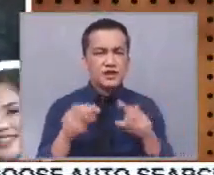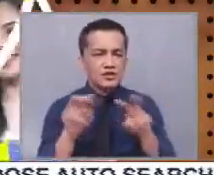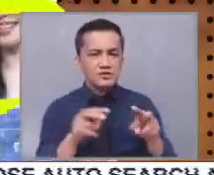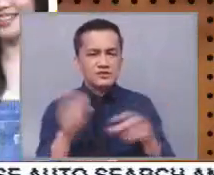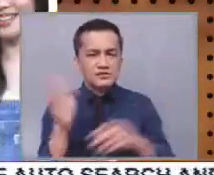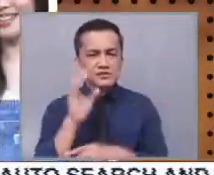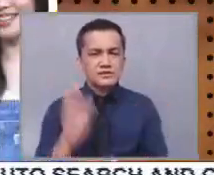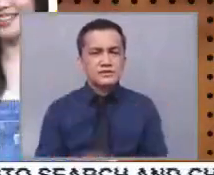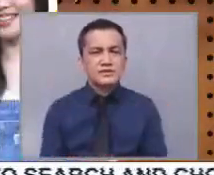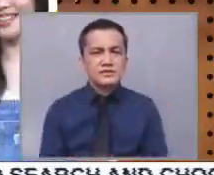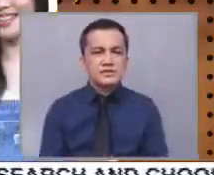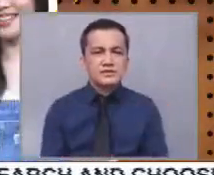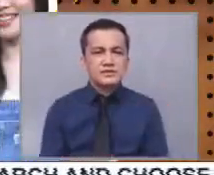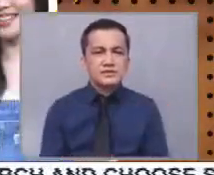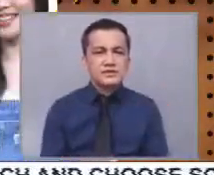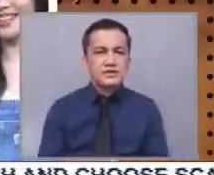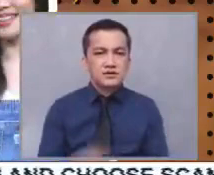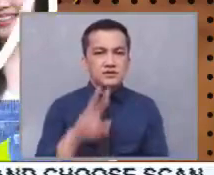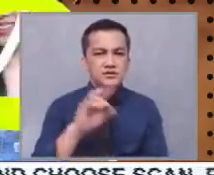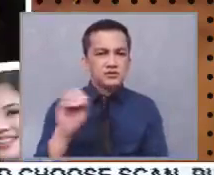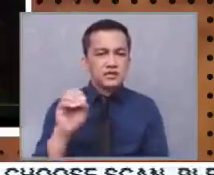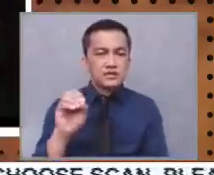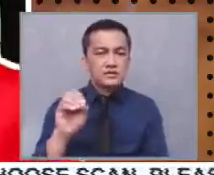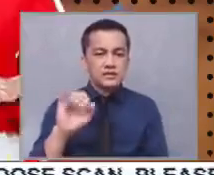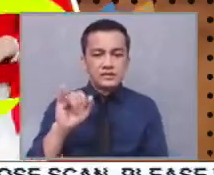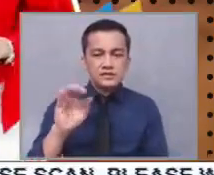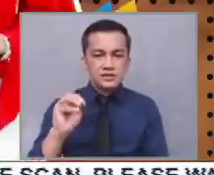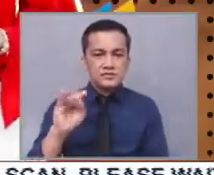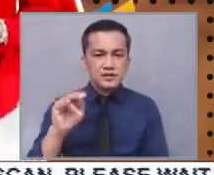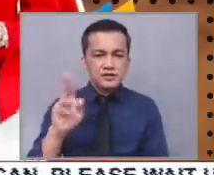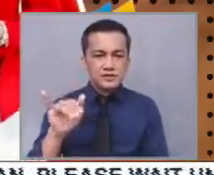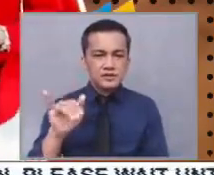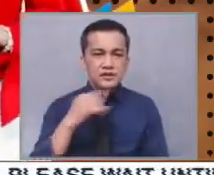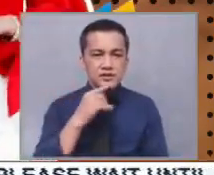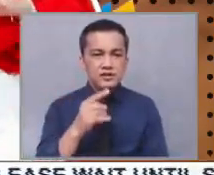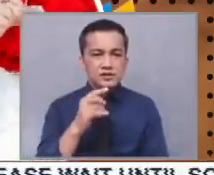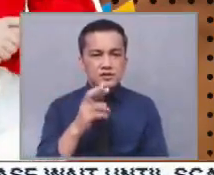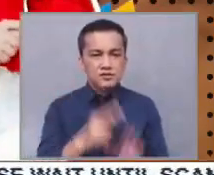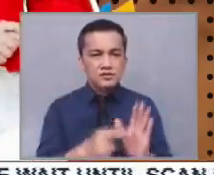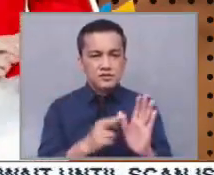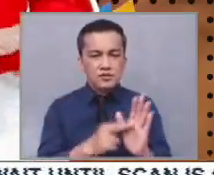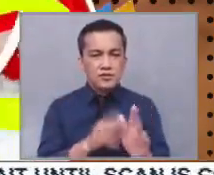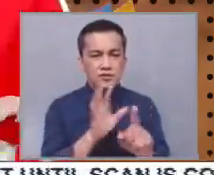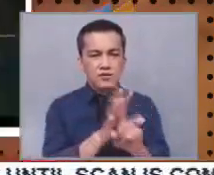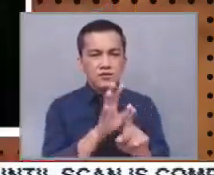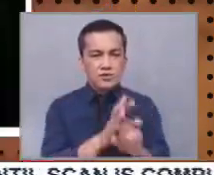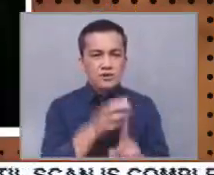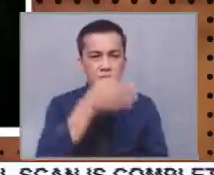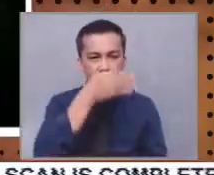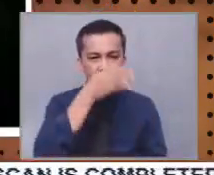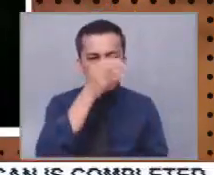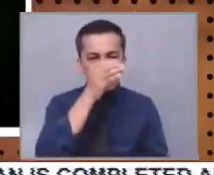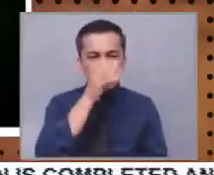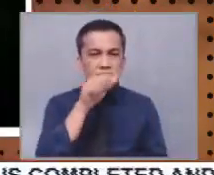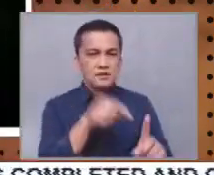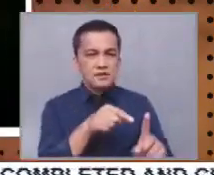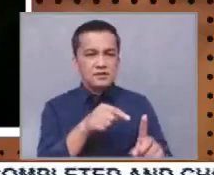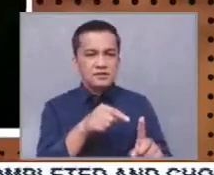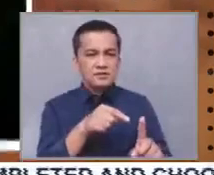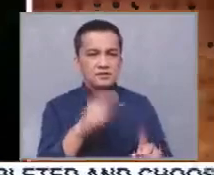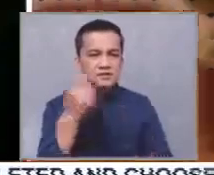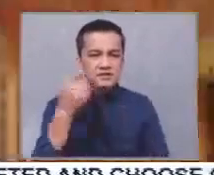In 2000, Jim Carrey brought to life one of the most famous cartoons, walang iba kundi si The Grinch.